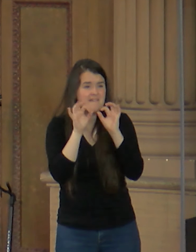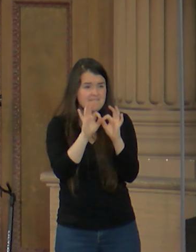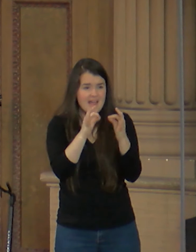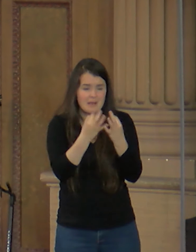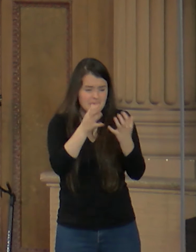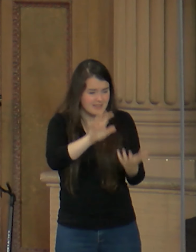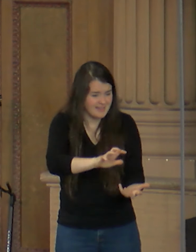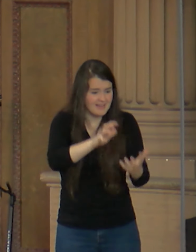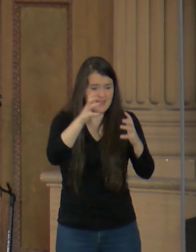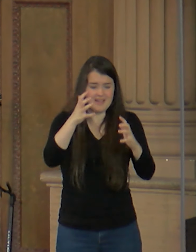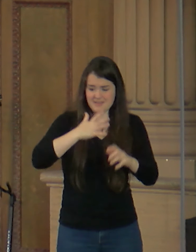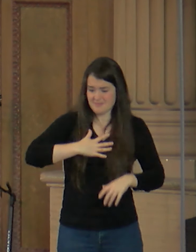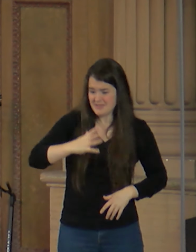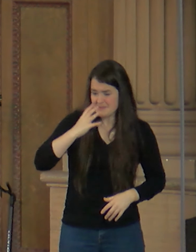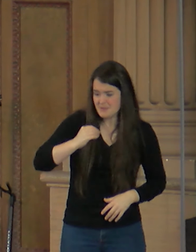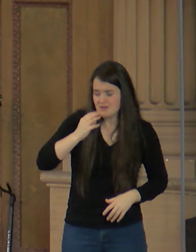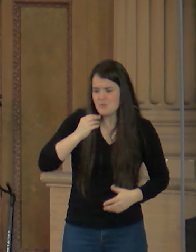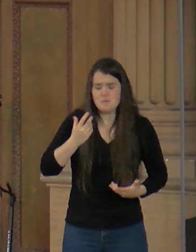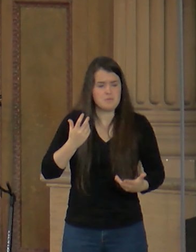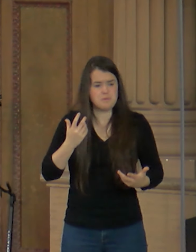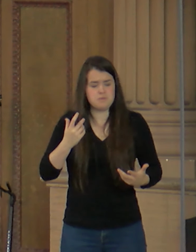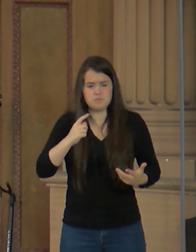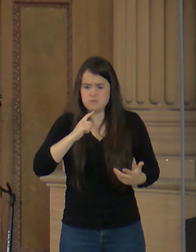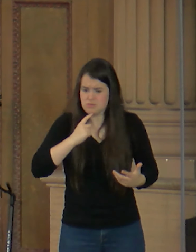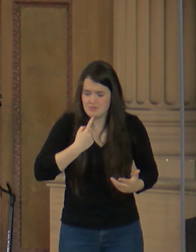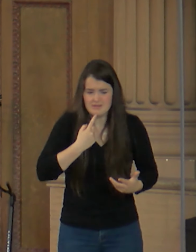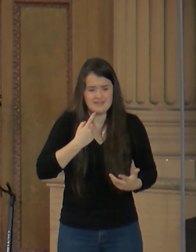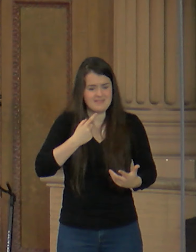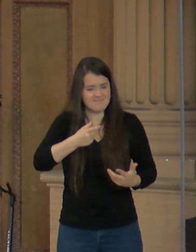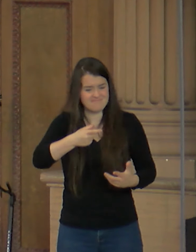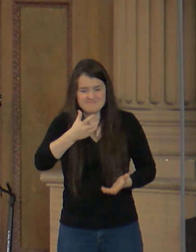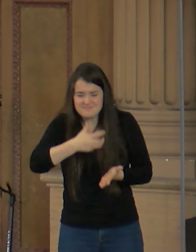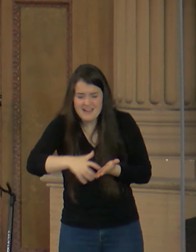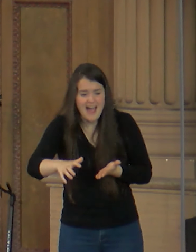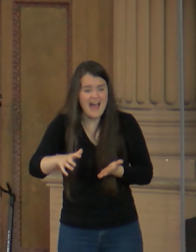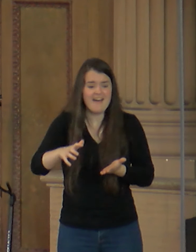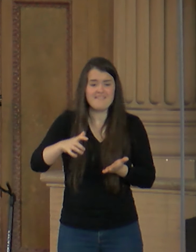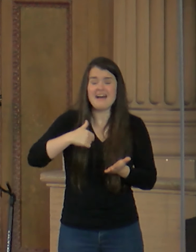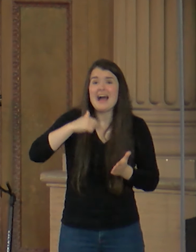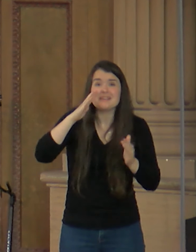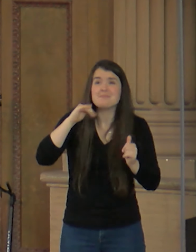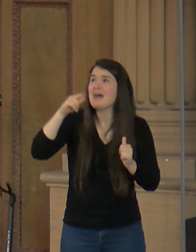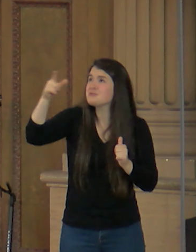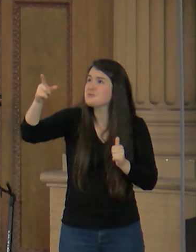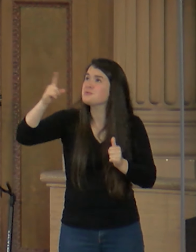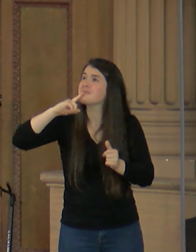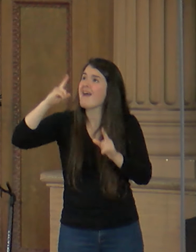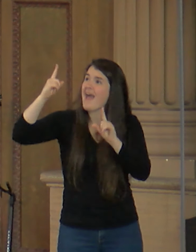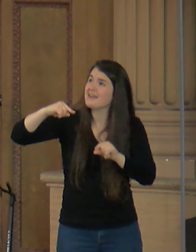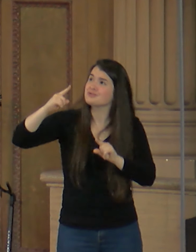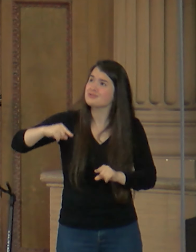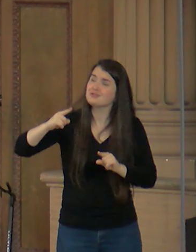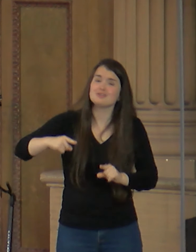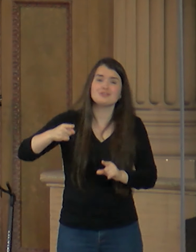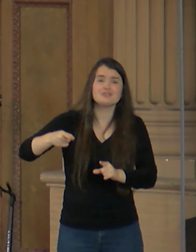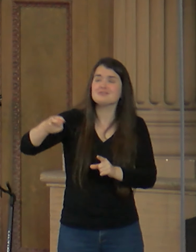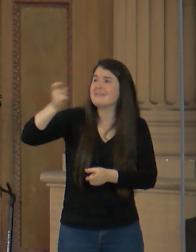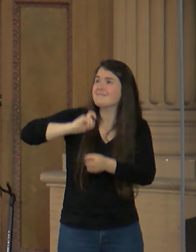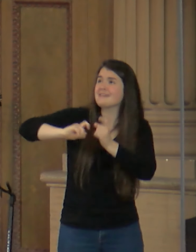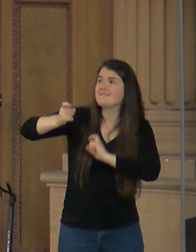opposite of my experience. You've made my life worse than I expected you to make it. You were supposed to answer my prayers, and I've been praying